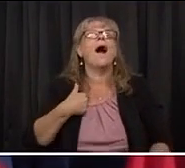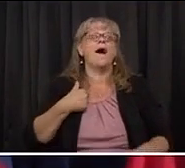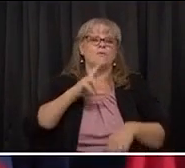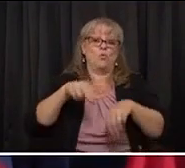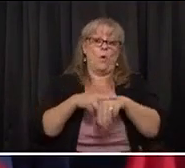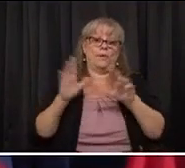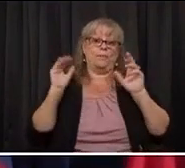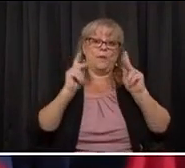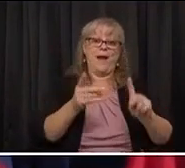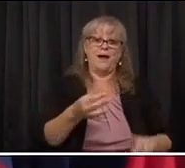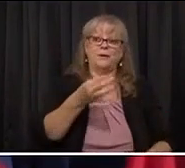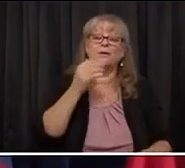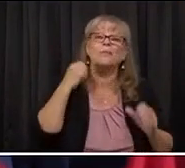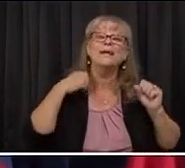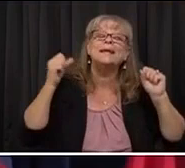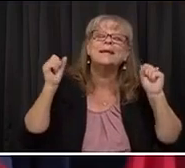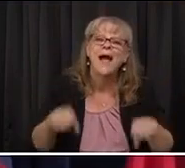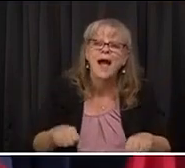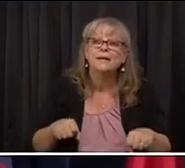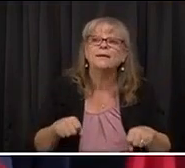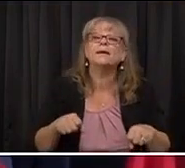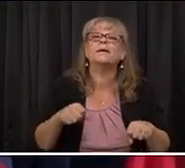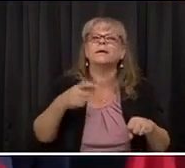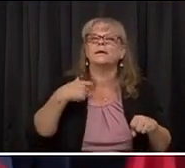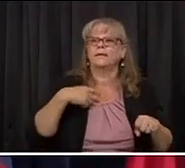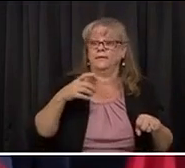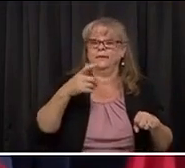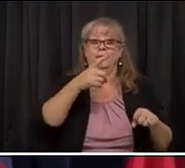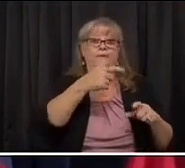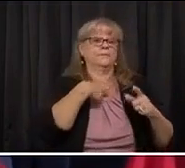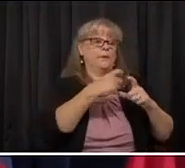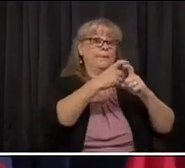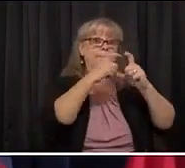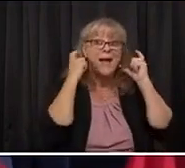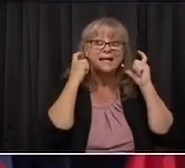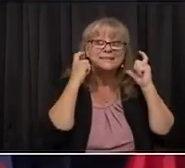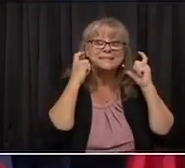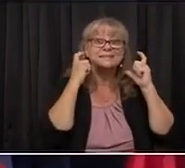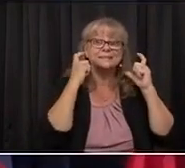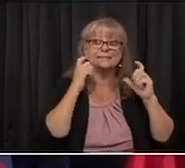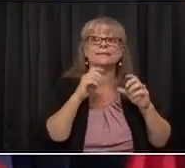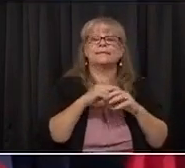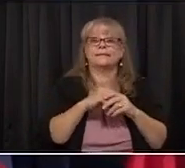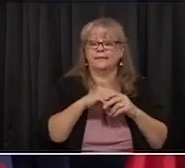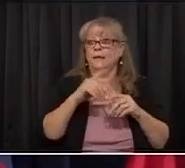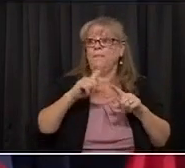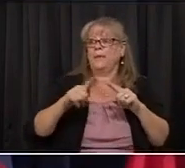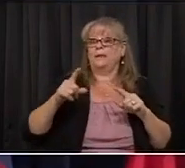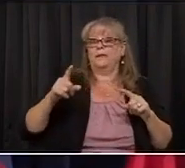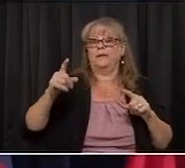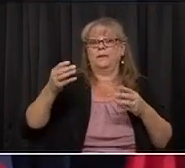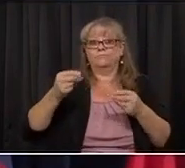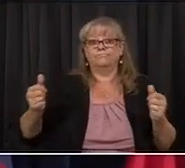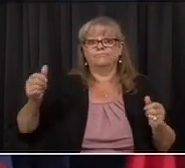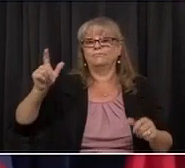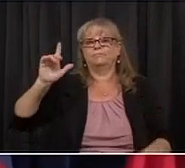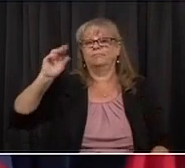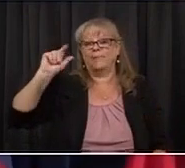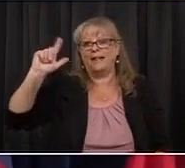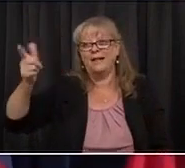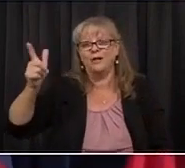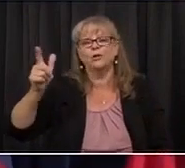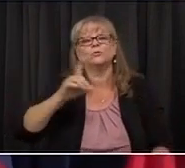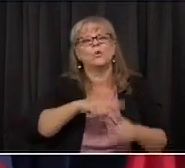in a big bonfire, but it's not today, it's not tomorrow, it's not next week, it's not next month. So we have to learn to live with this and